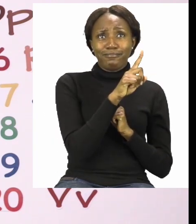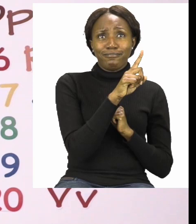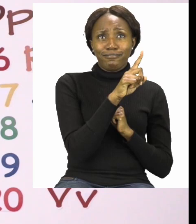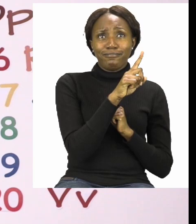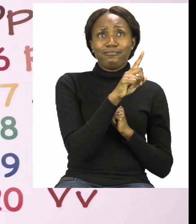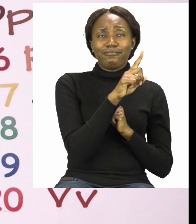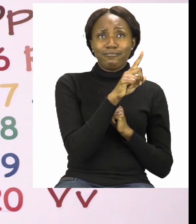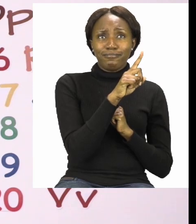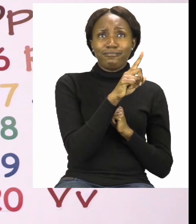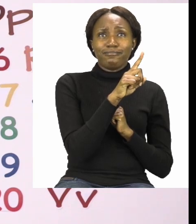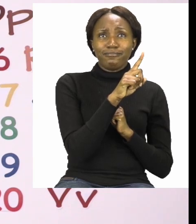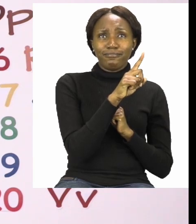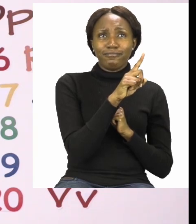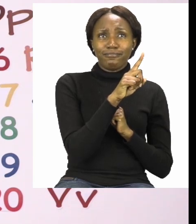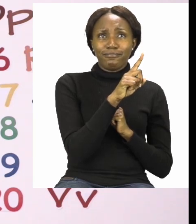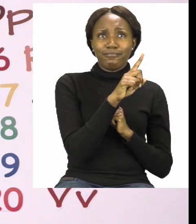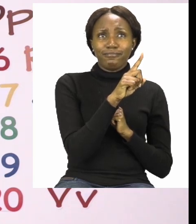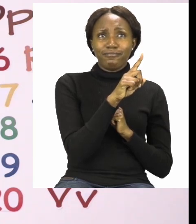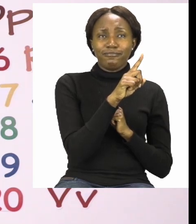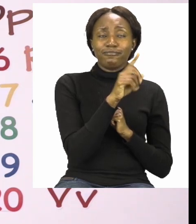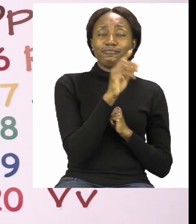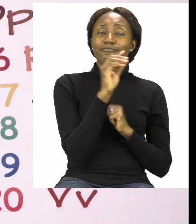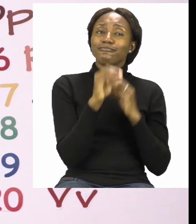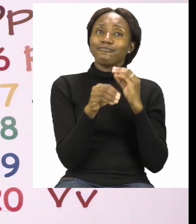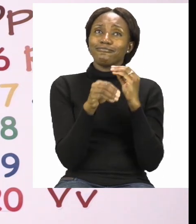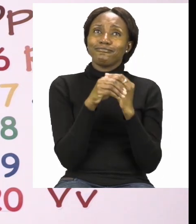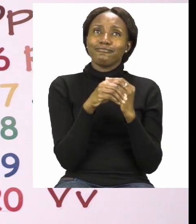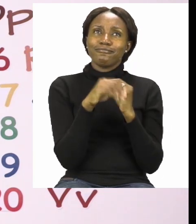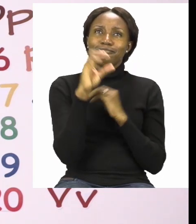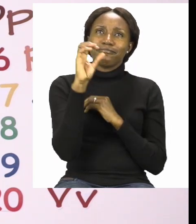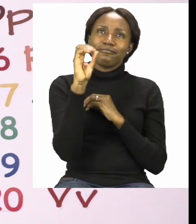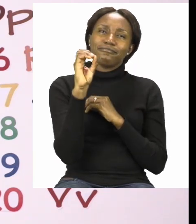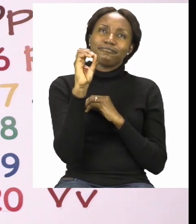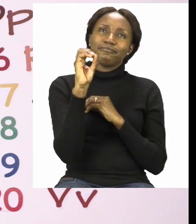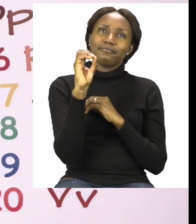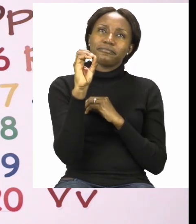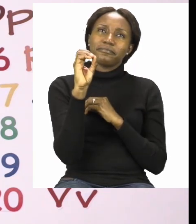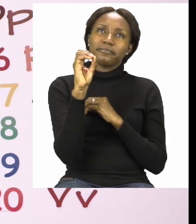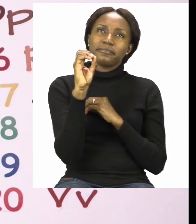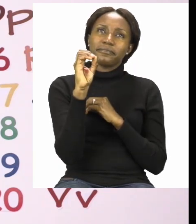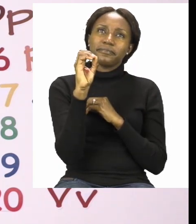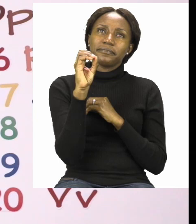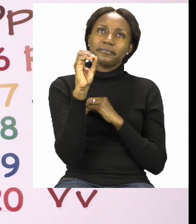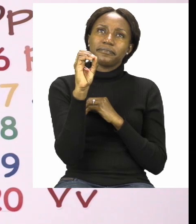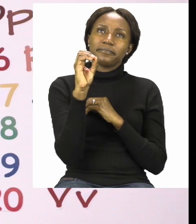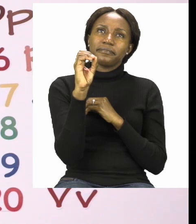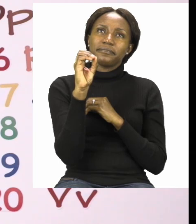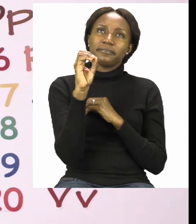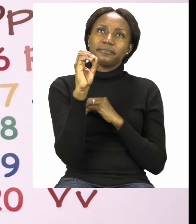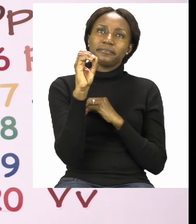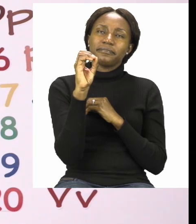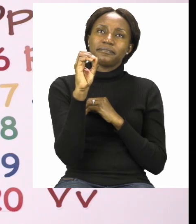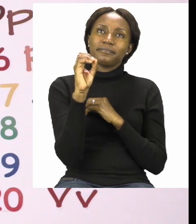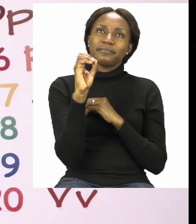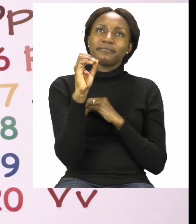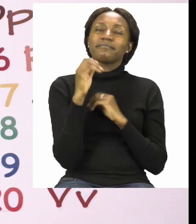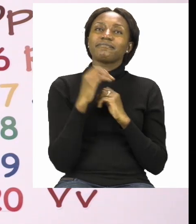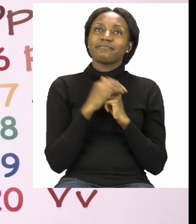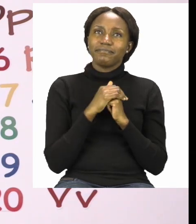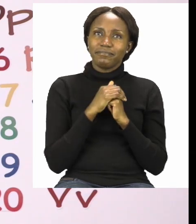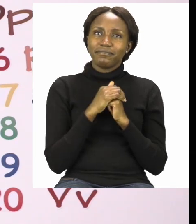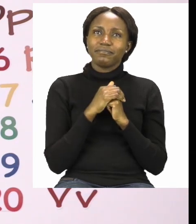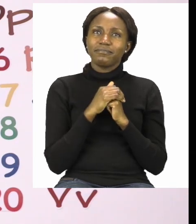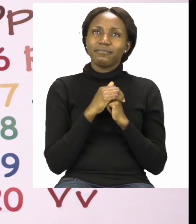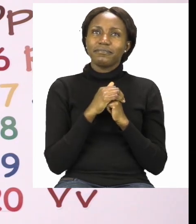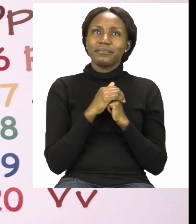other number for it to sit with, we are going to put a 0 to sit along with his friend.